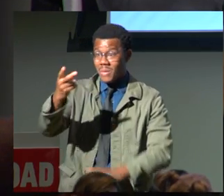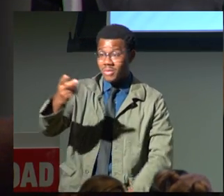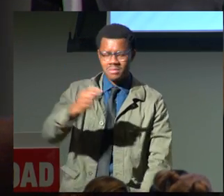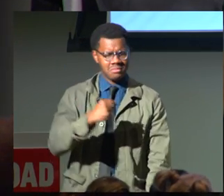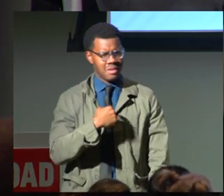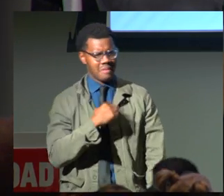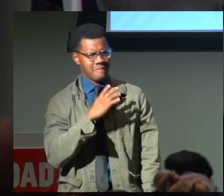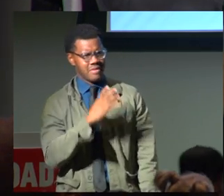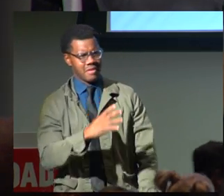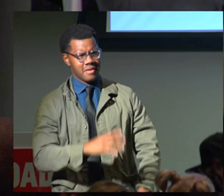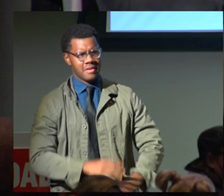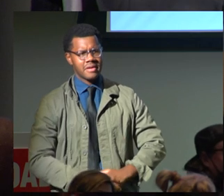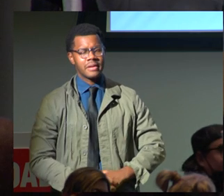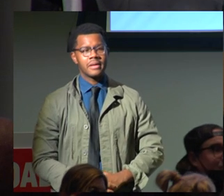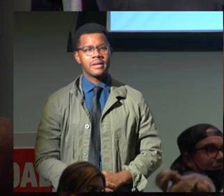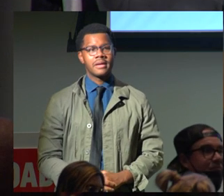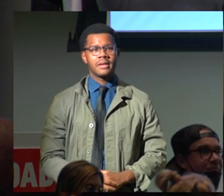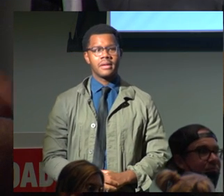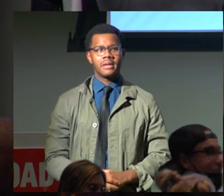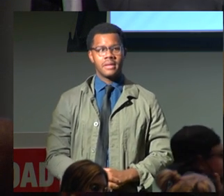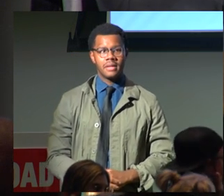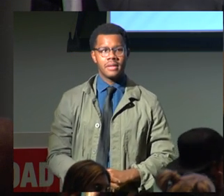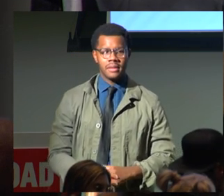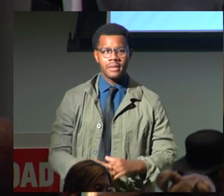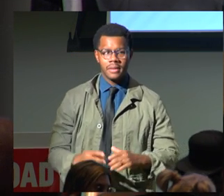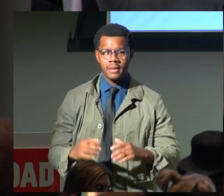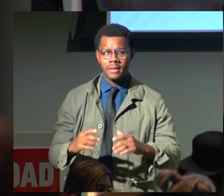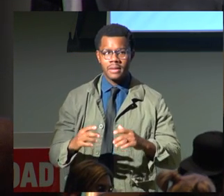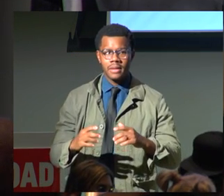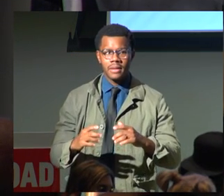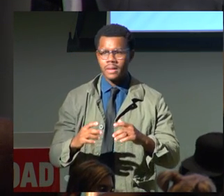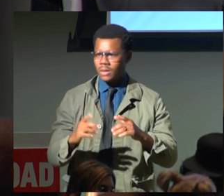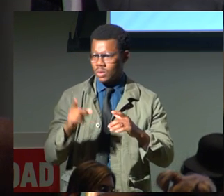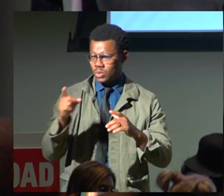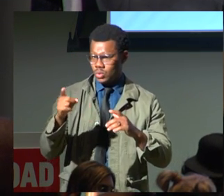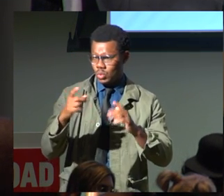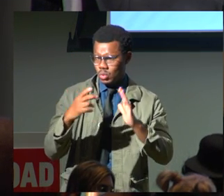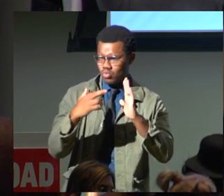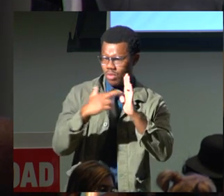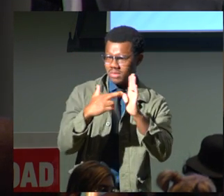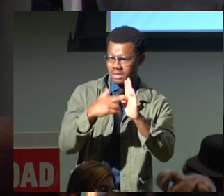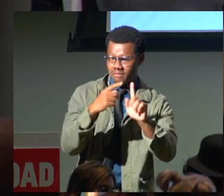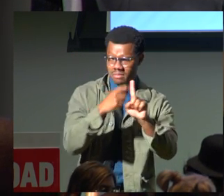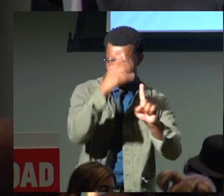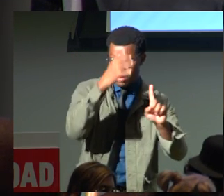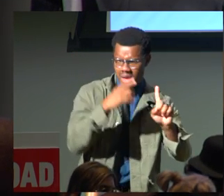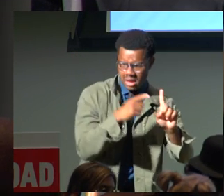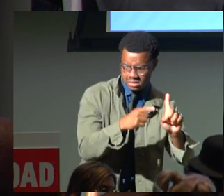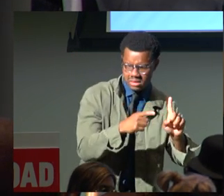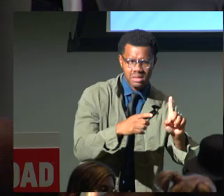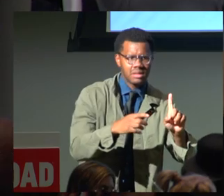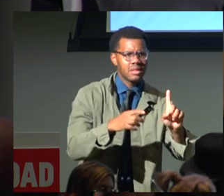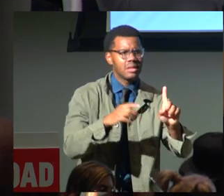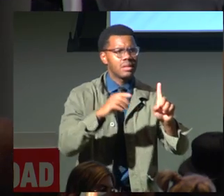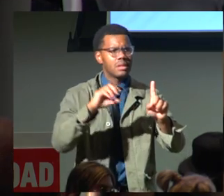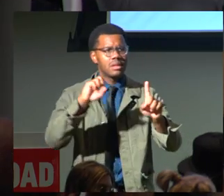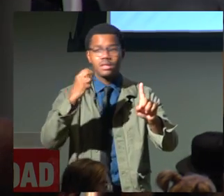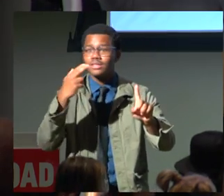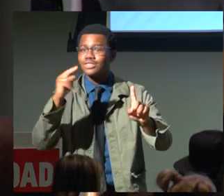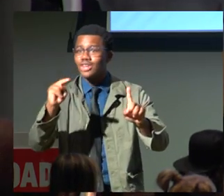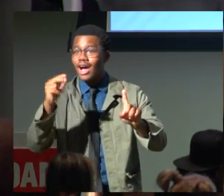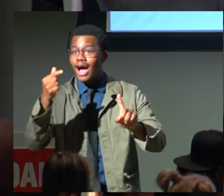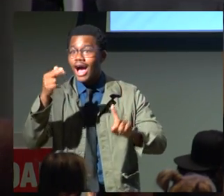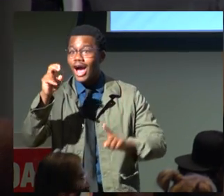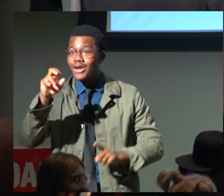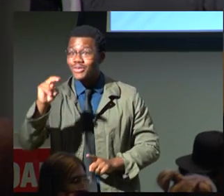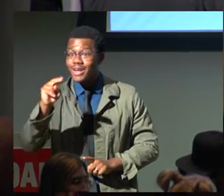Since you got representation by Gagosian, what has changed the most for you personally? Is that Sean Green? What's up,